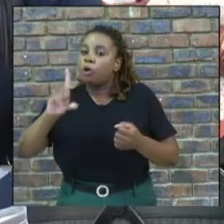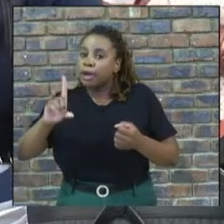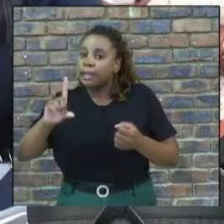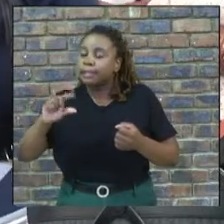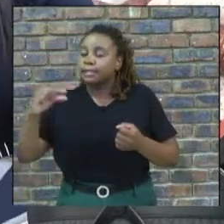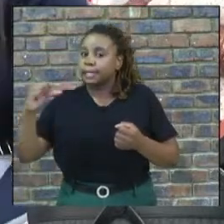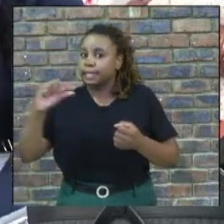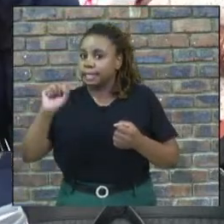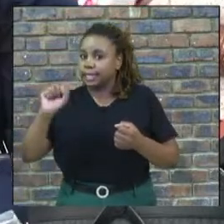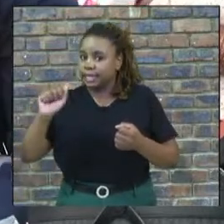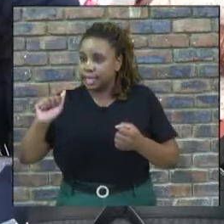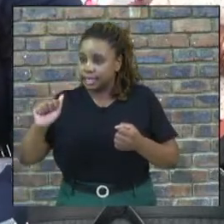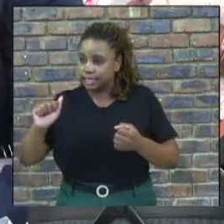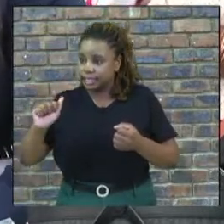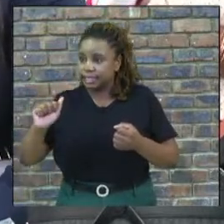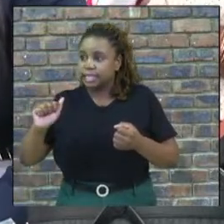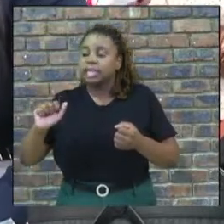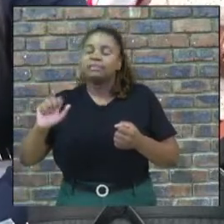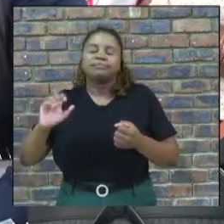capital intensive